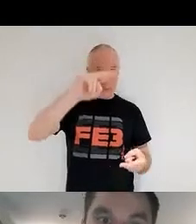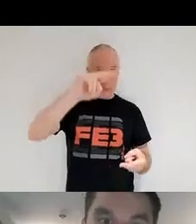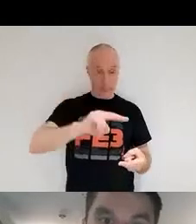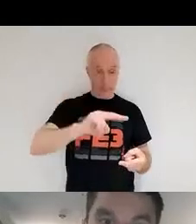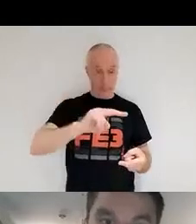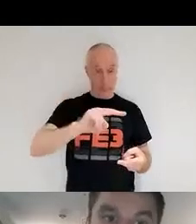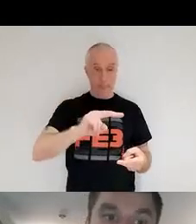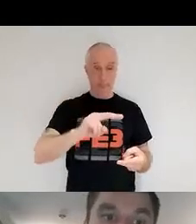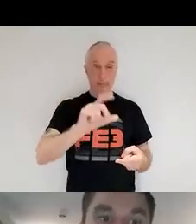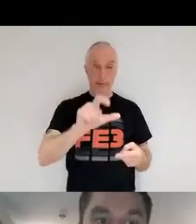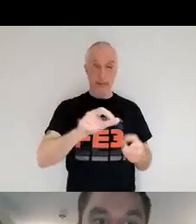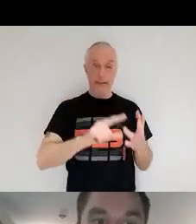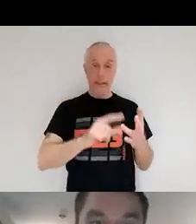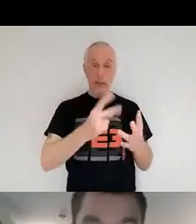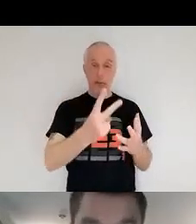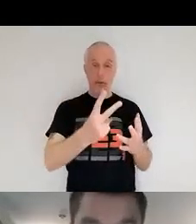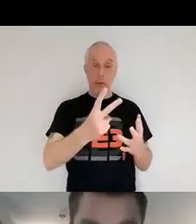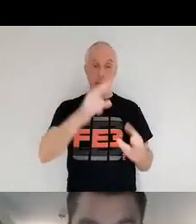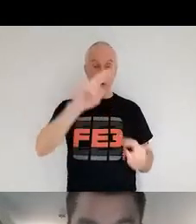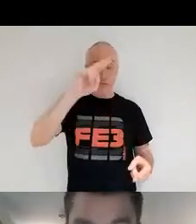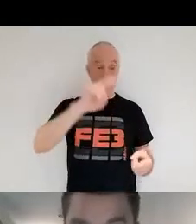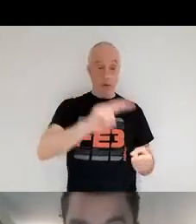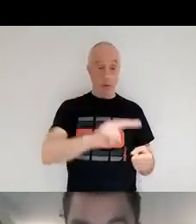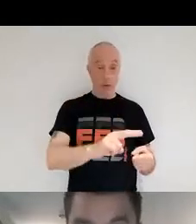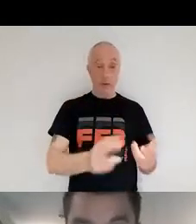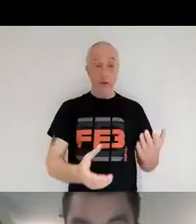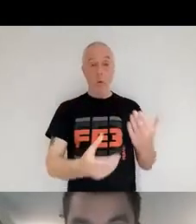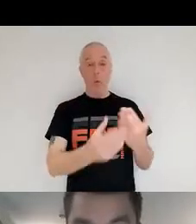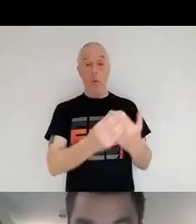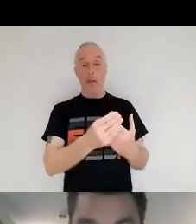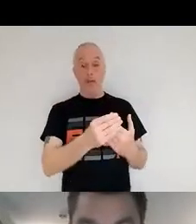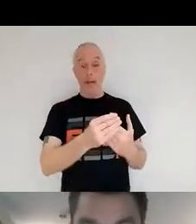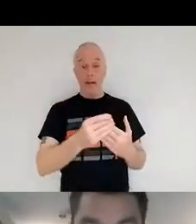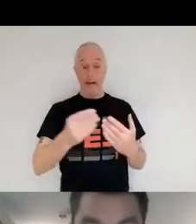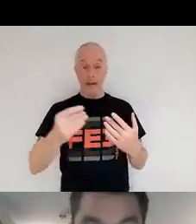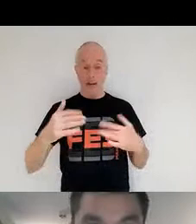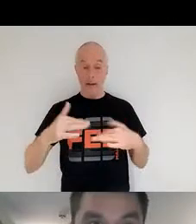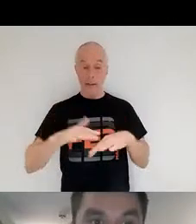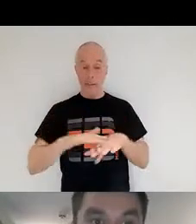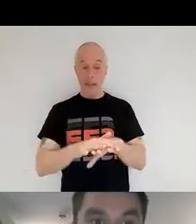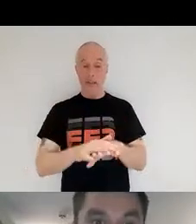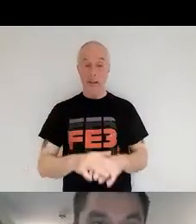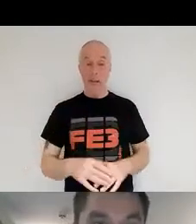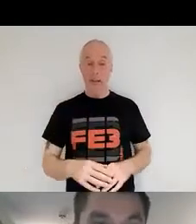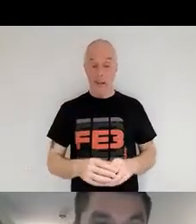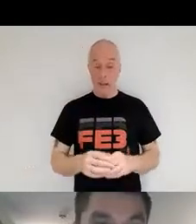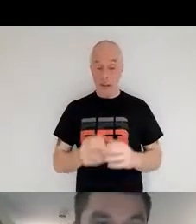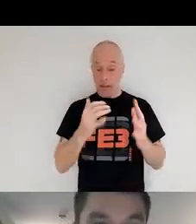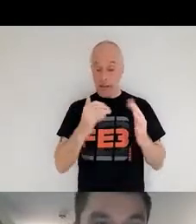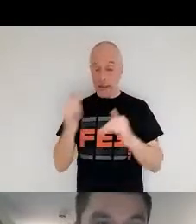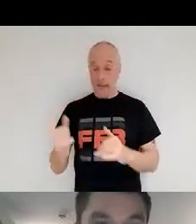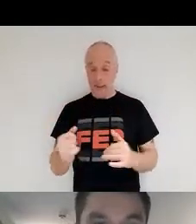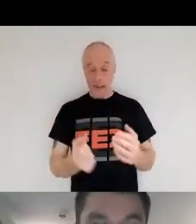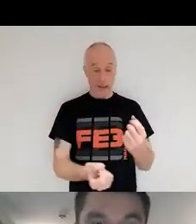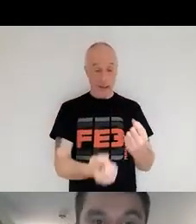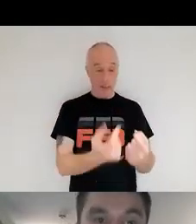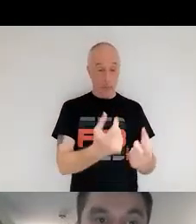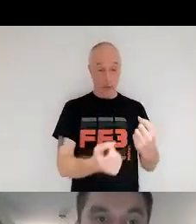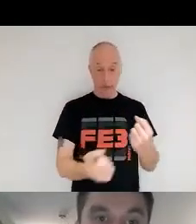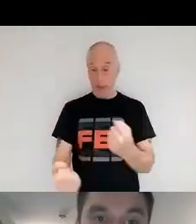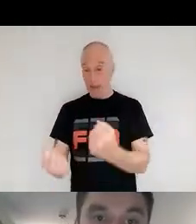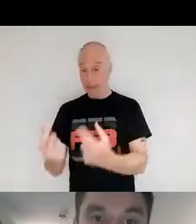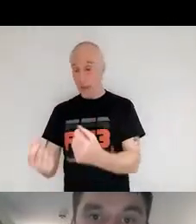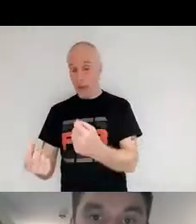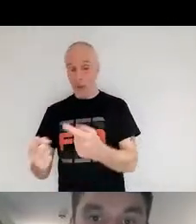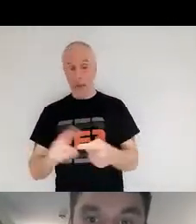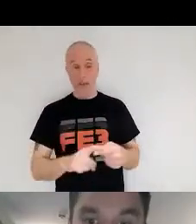a blend. So as you can see, with the two boilers that we tested, we were getting between 70 and